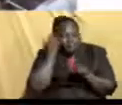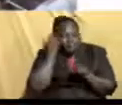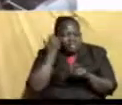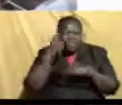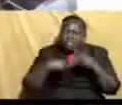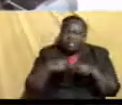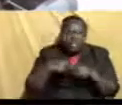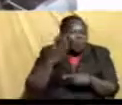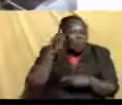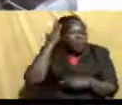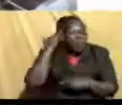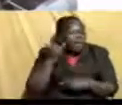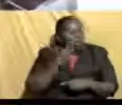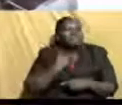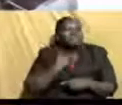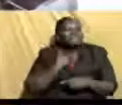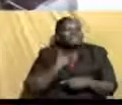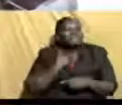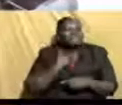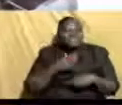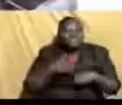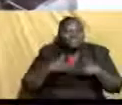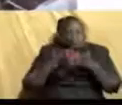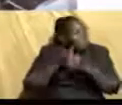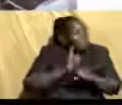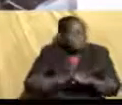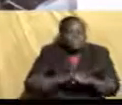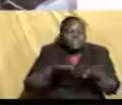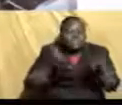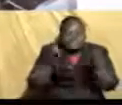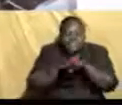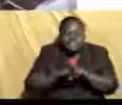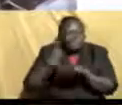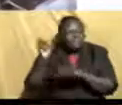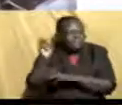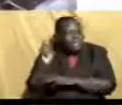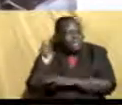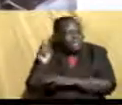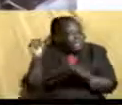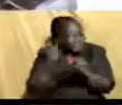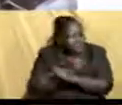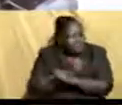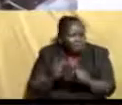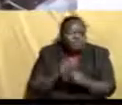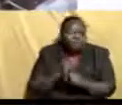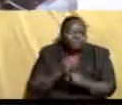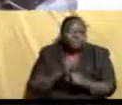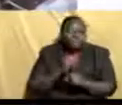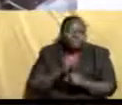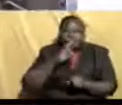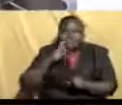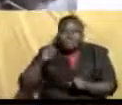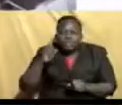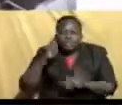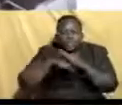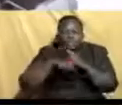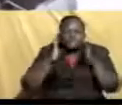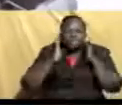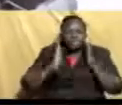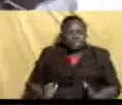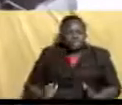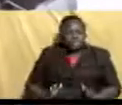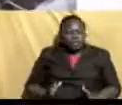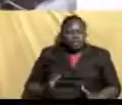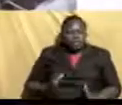freeze time, therefore, in a civil proceeding against the president? Yet, the president can't be sued in his personal capacity for a private